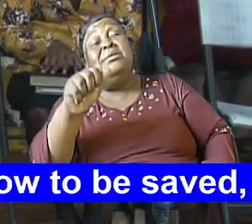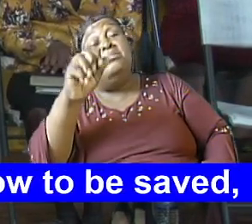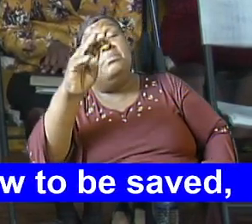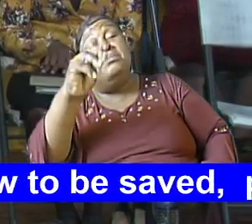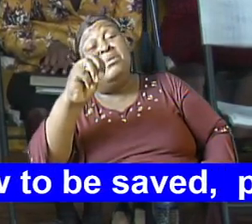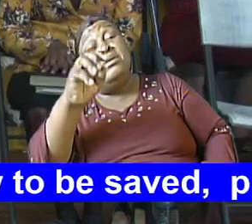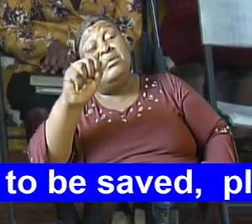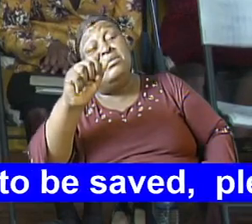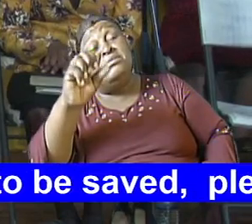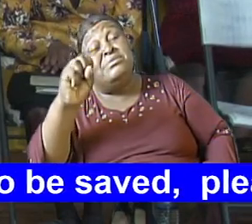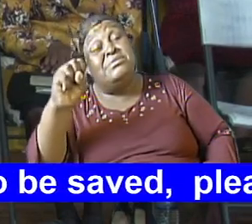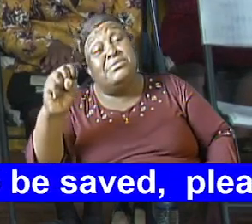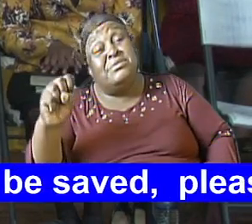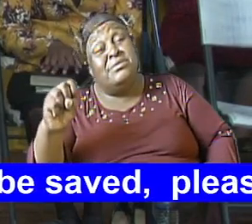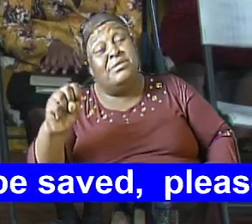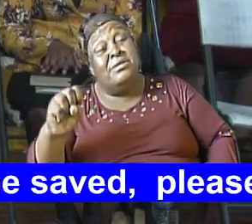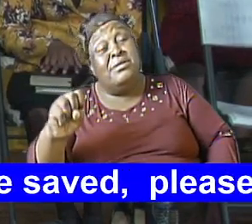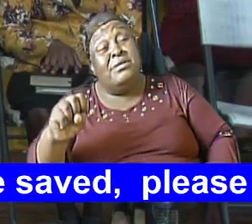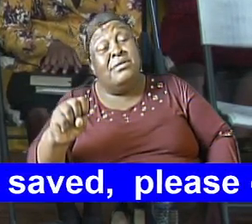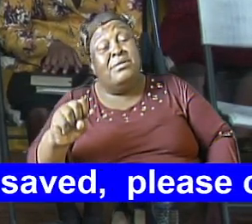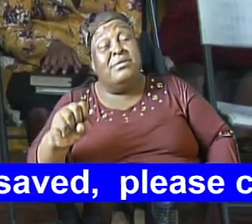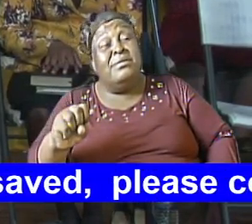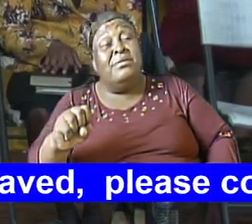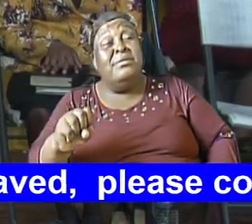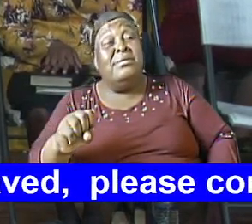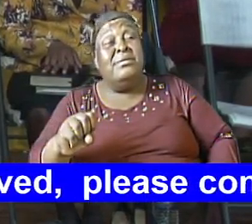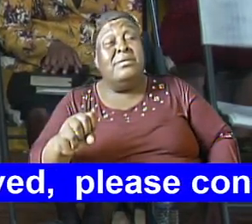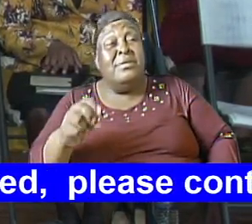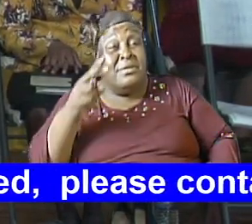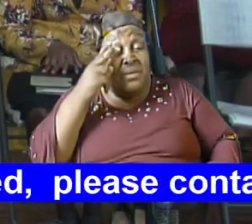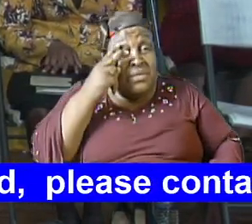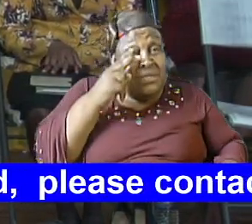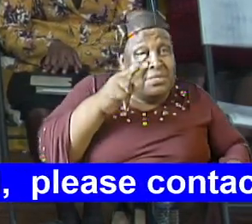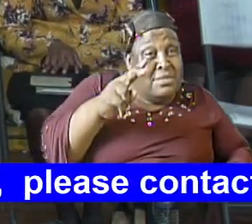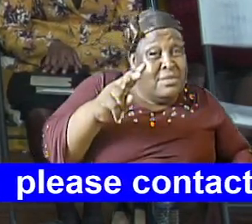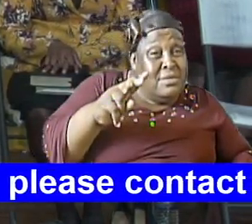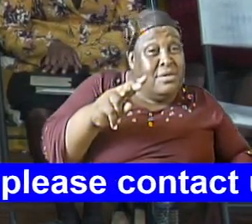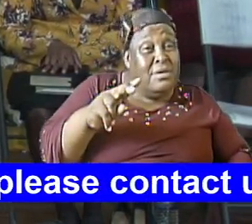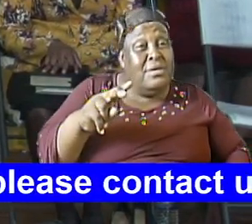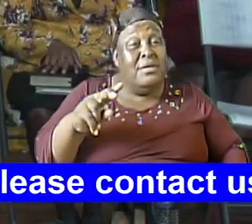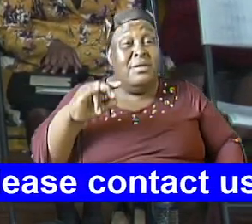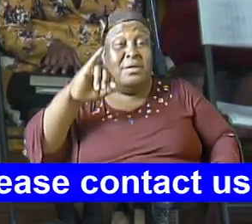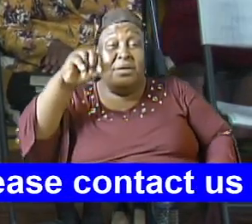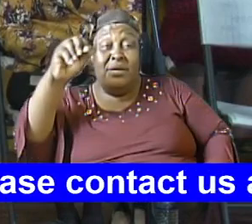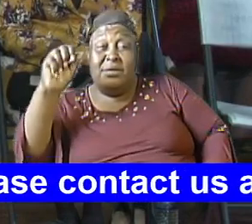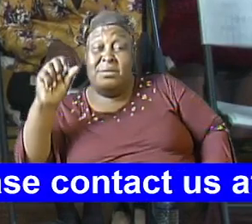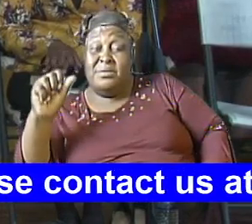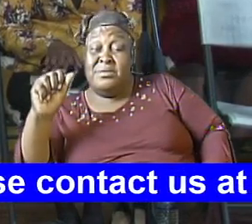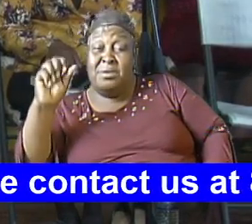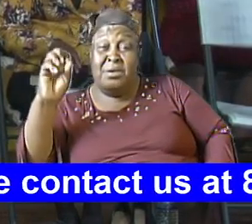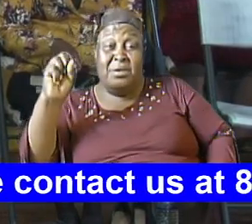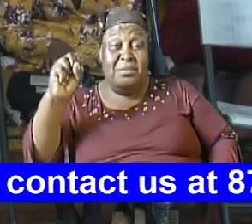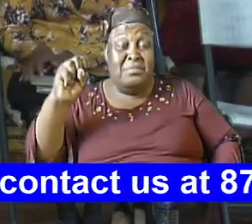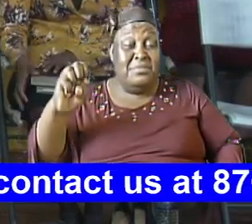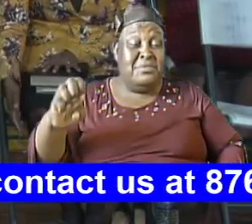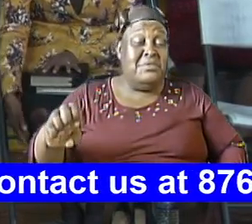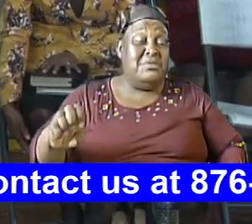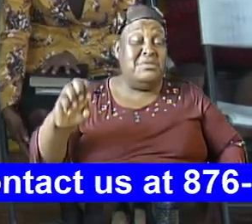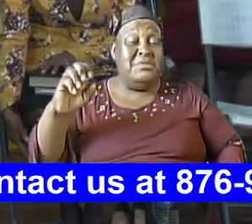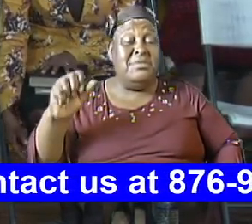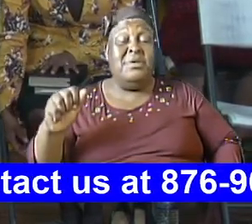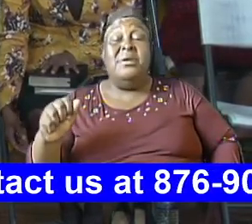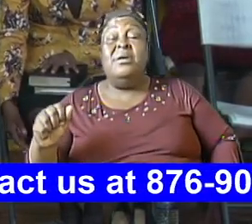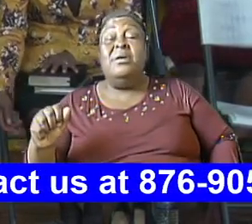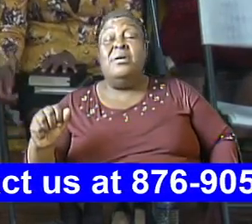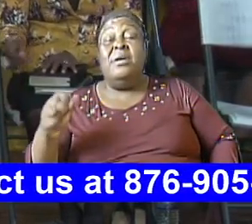Paul, and James, and John, and them people there. And him glance over yonder and fall in love with this